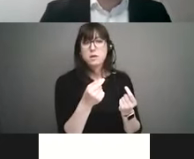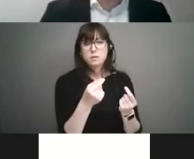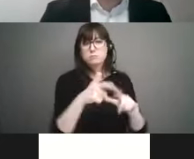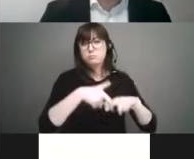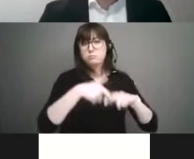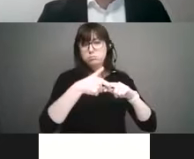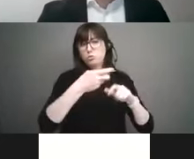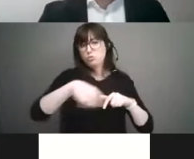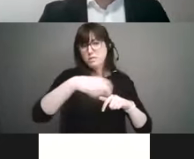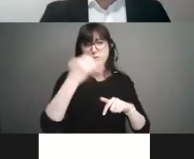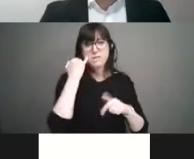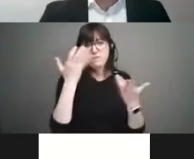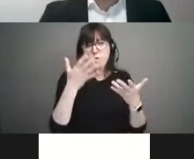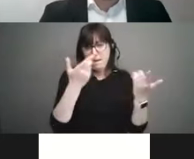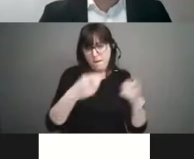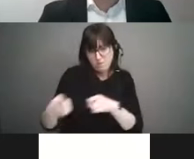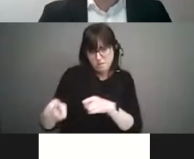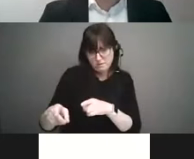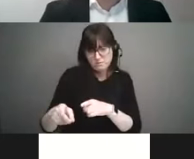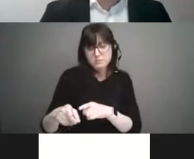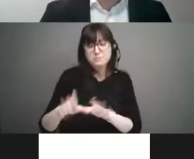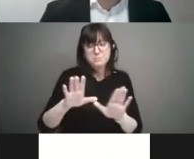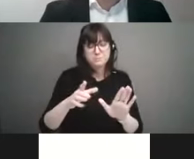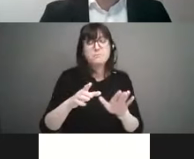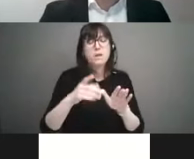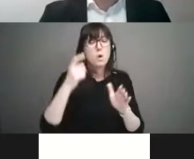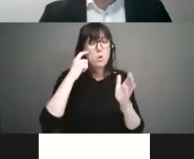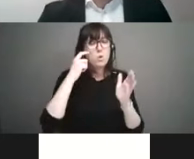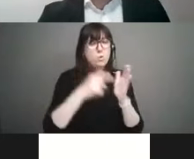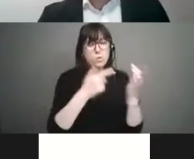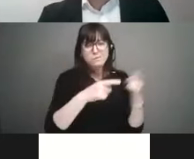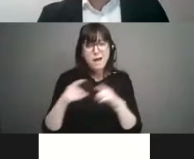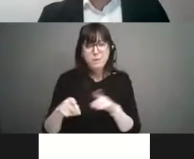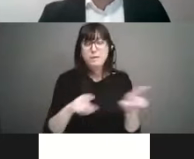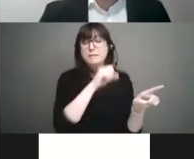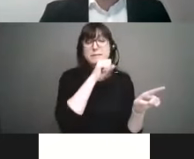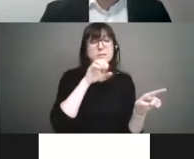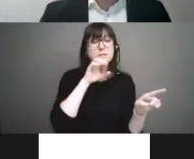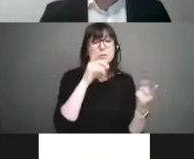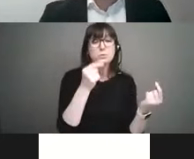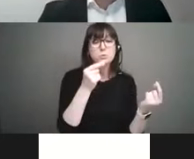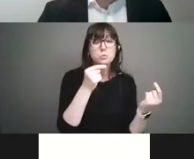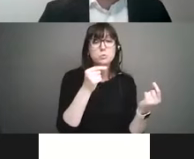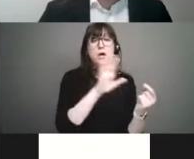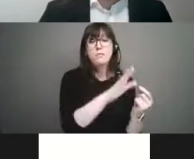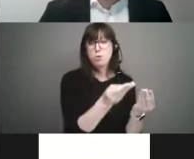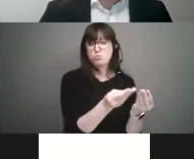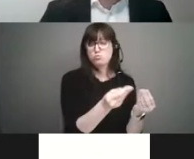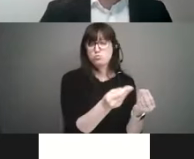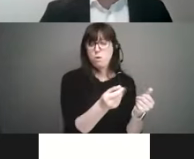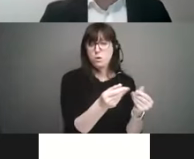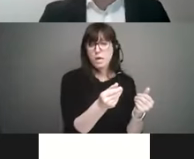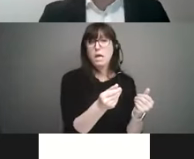taken place. So what we see quite often is that older adults may transfer their real property